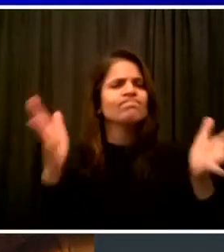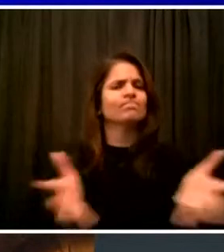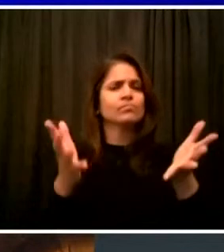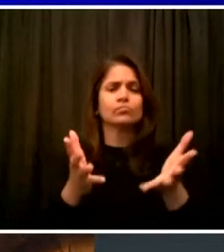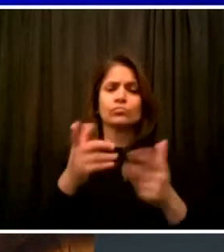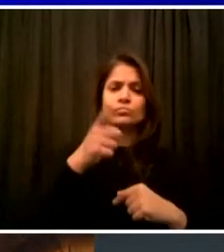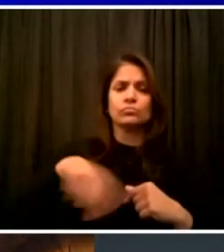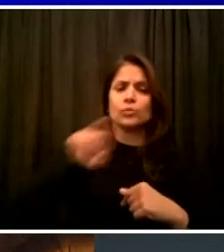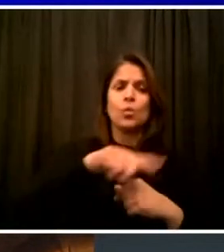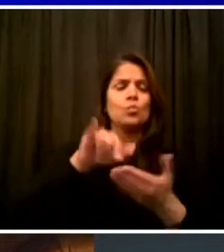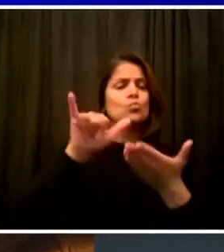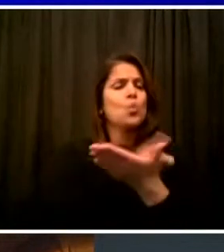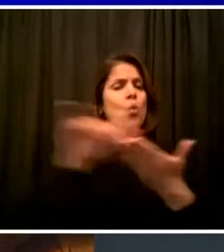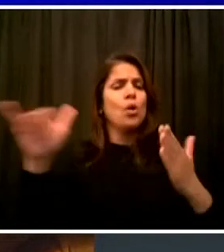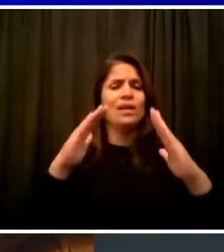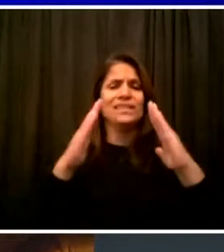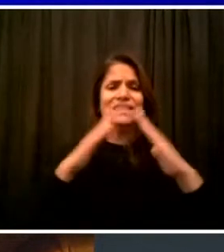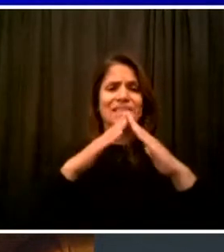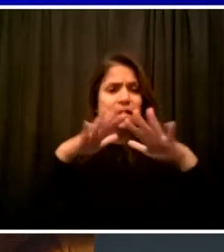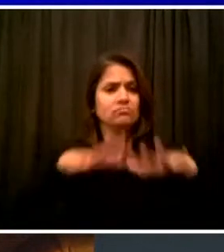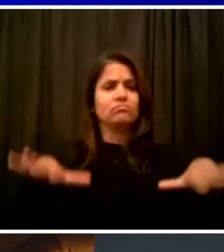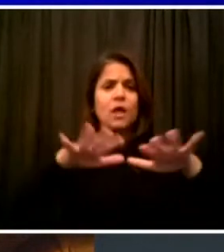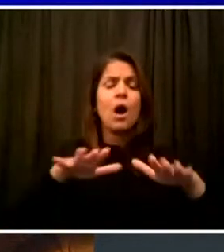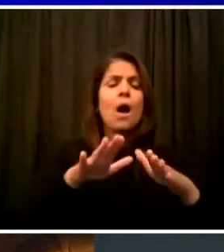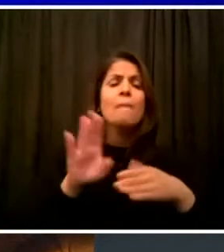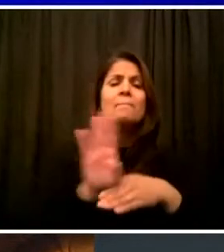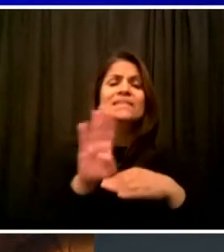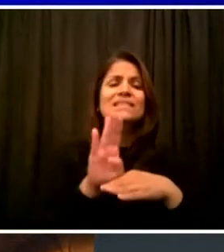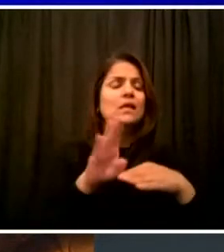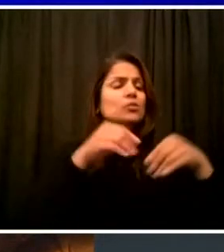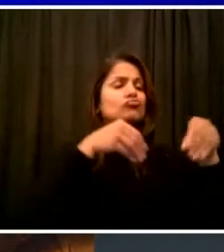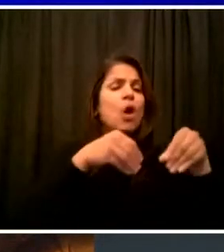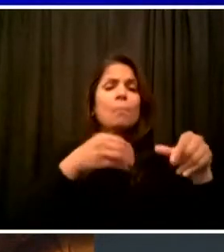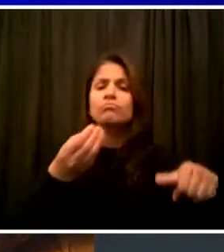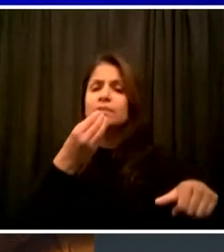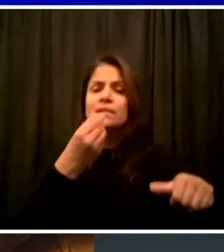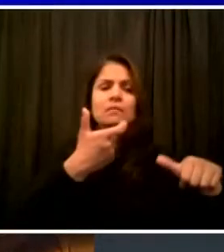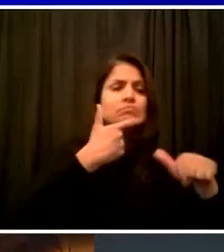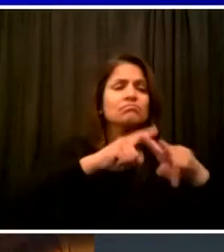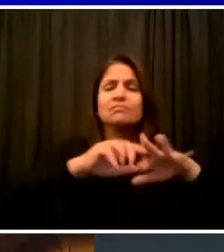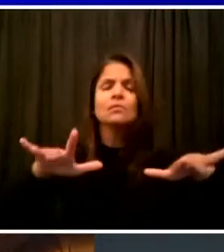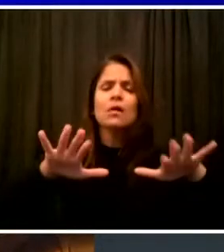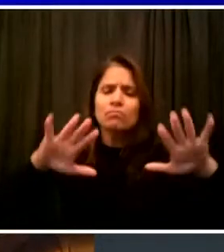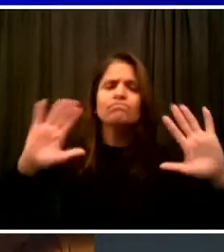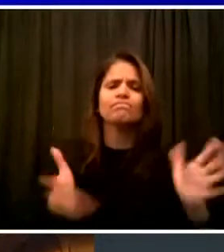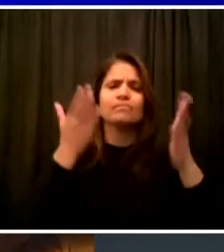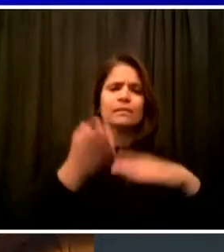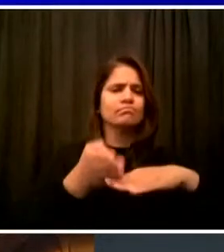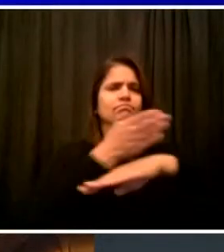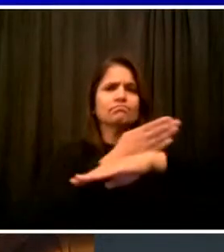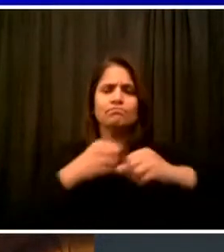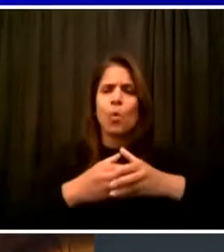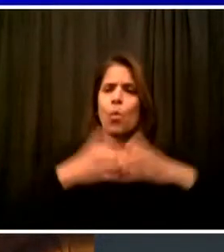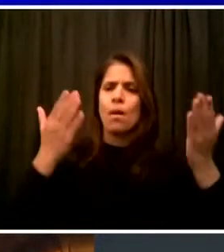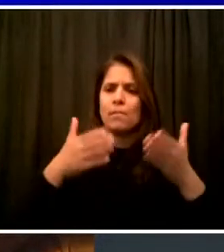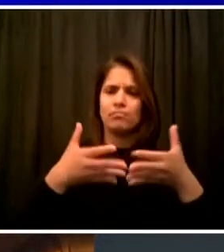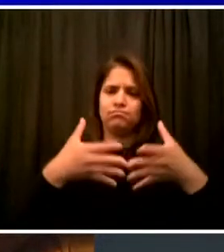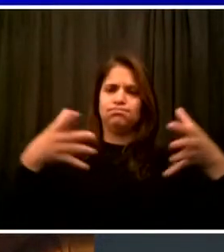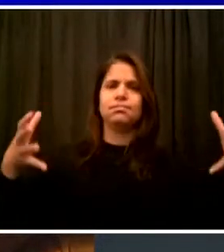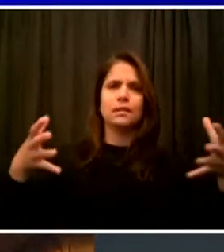of a lot of fear and anxiety and a lot of questions. People had ideas and they had proposals of what would work and a sense of can